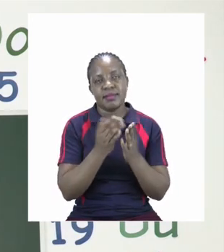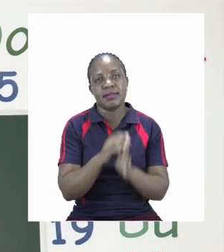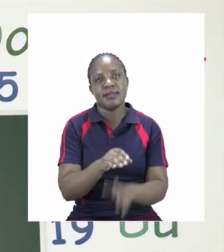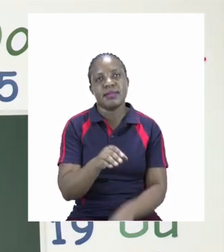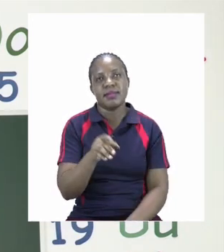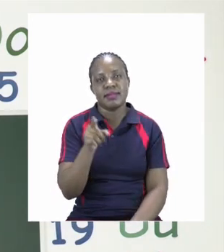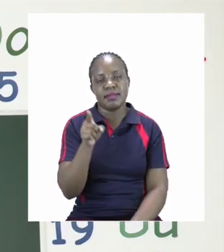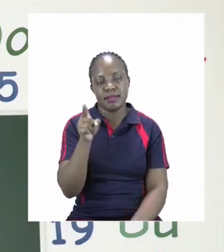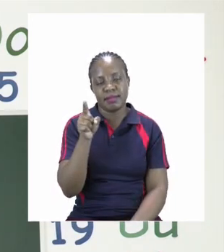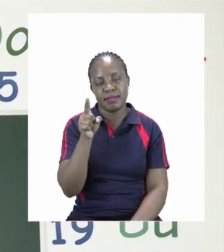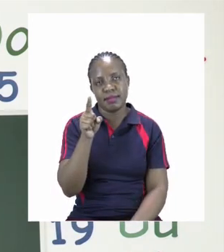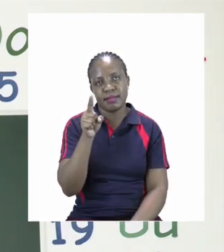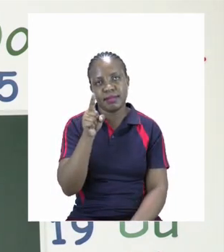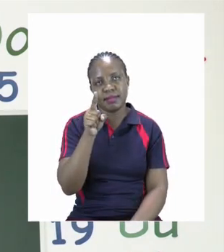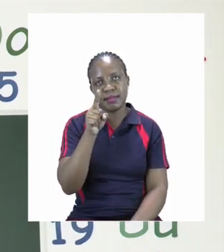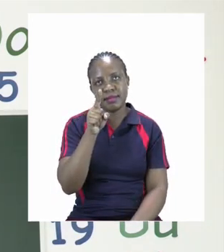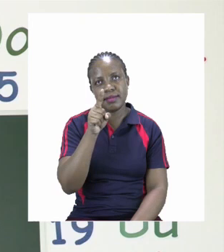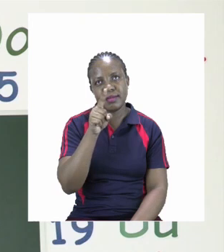go